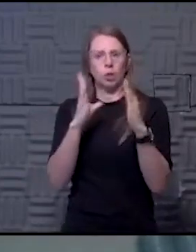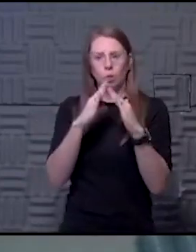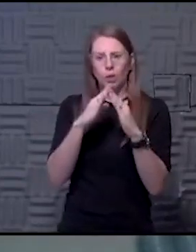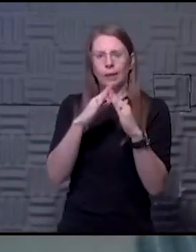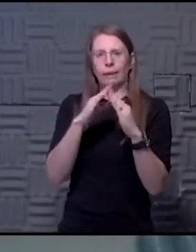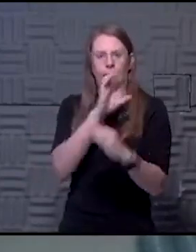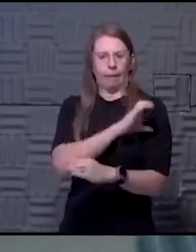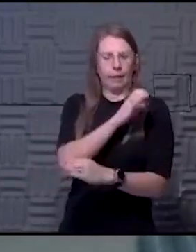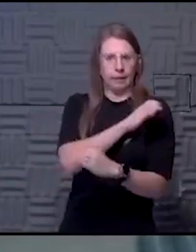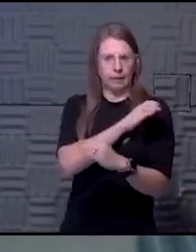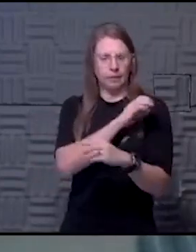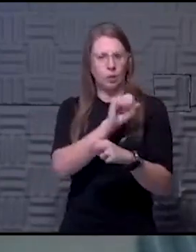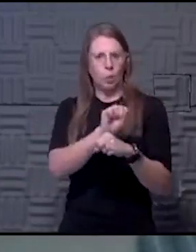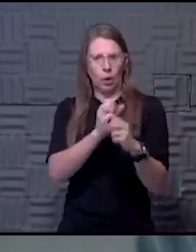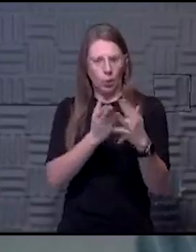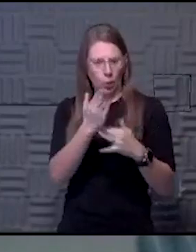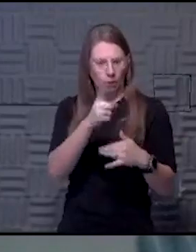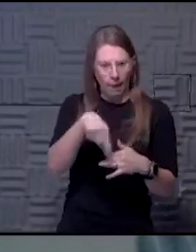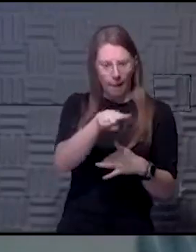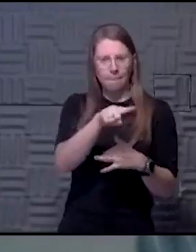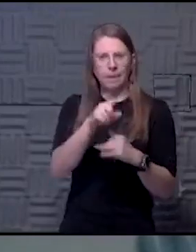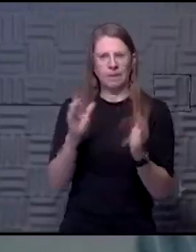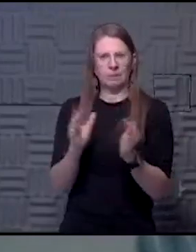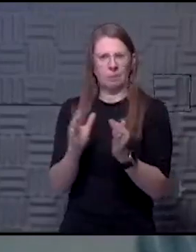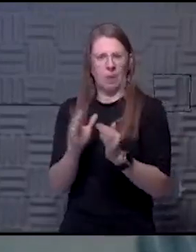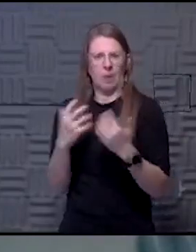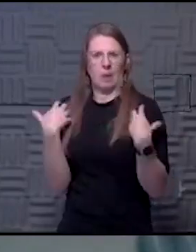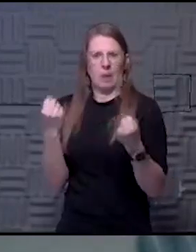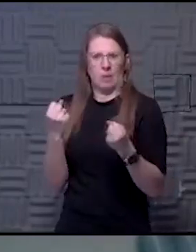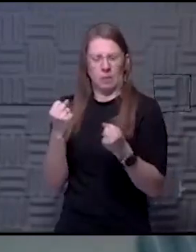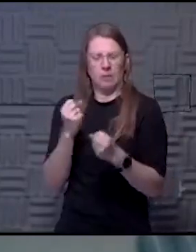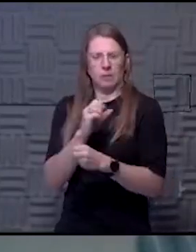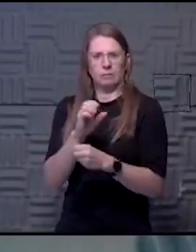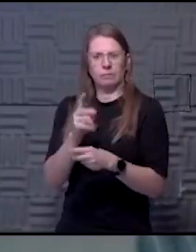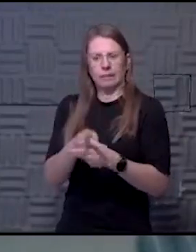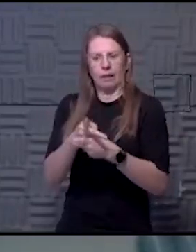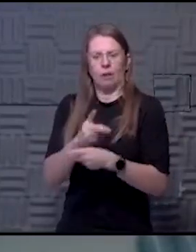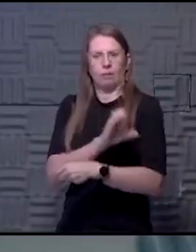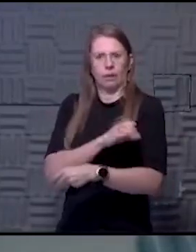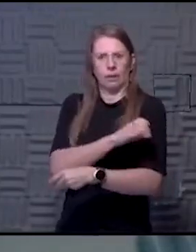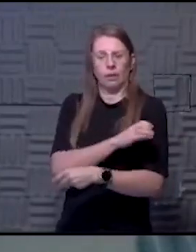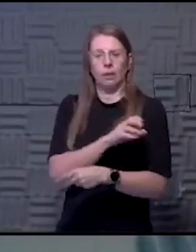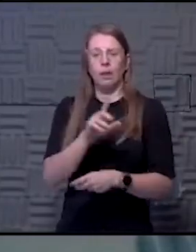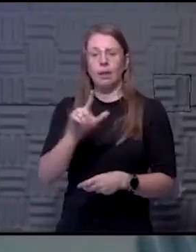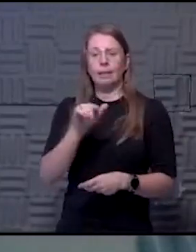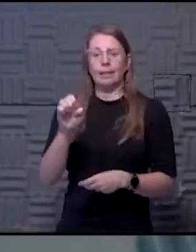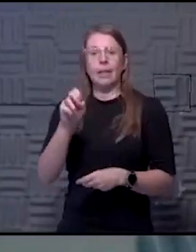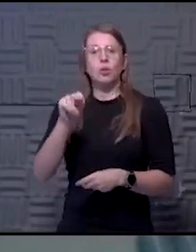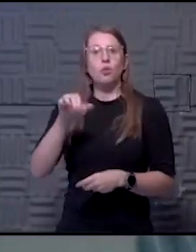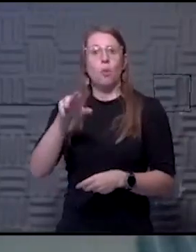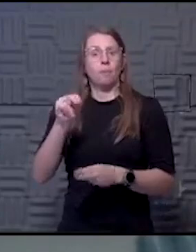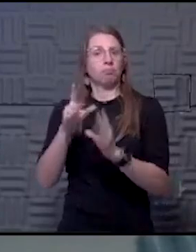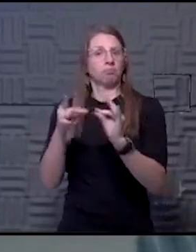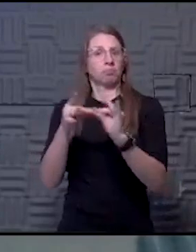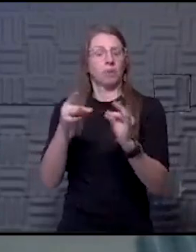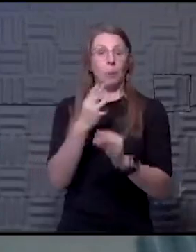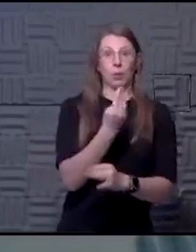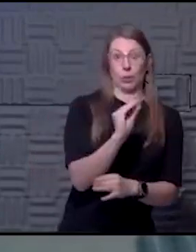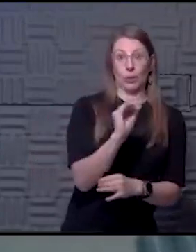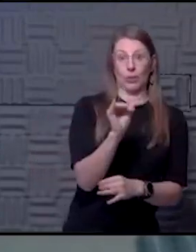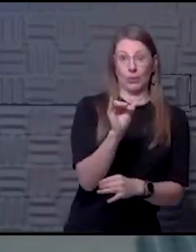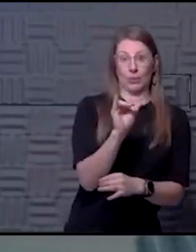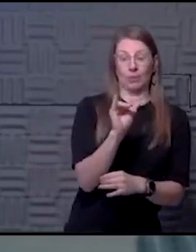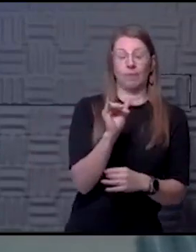clinics. Our smaller healthcare facilities has been a big part of what we're doing. As Dr. Norman notes, here actually on the Missouri side